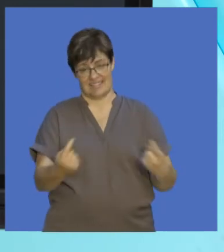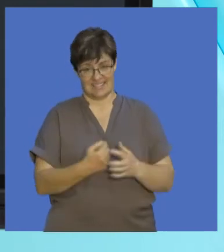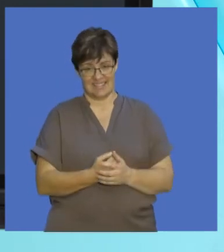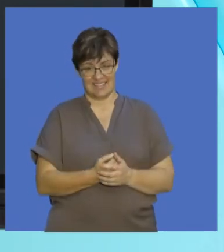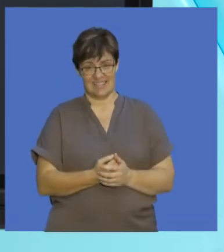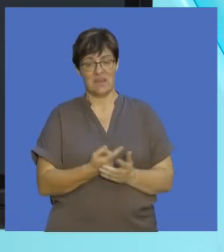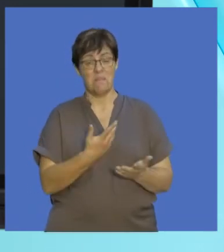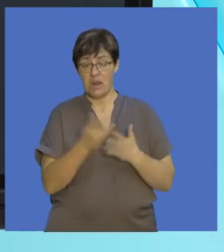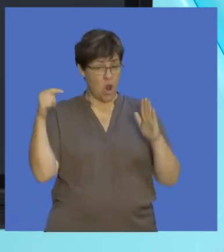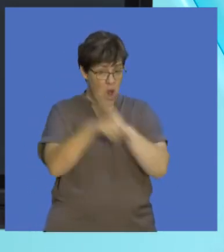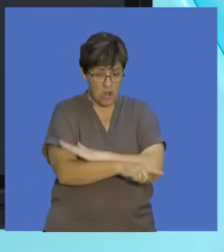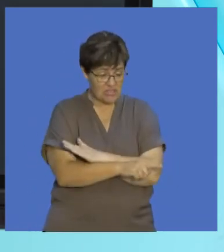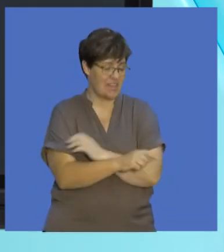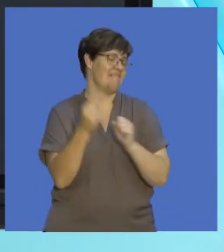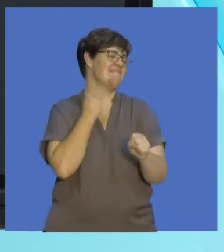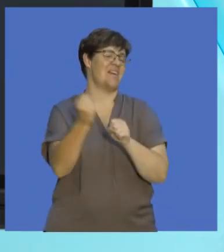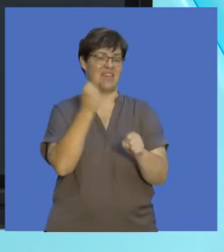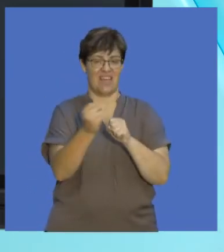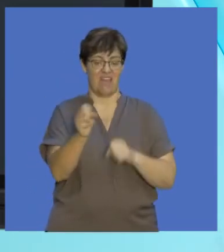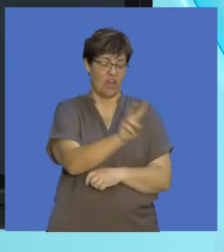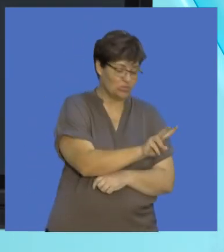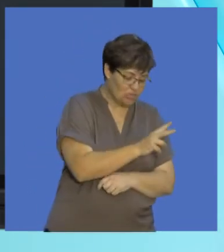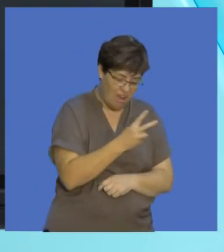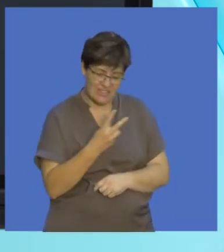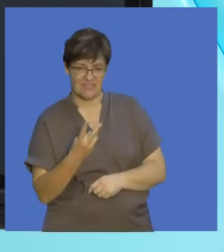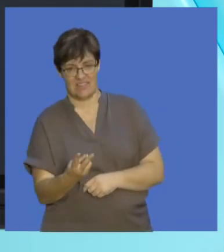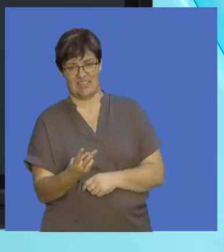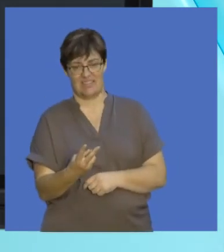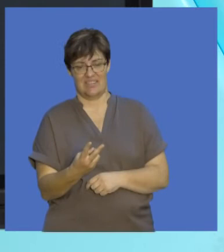So energy is never lost by all means. Energy is transformed